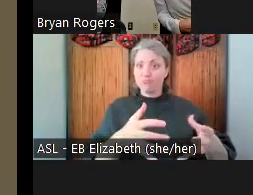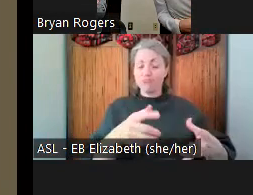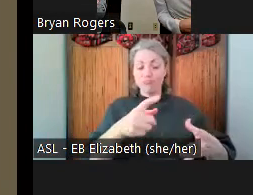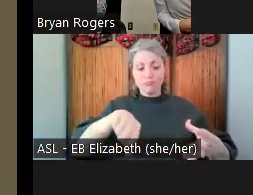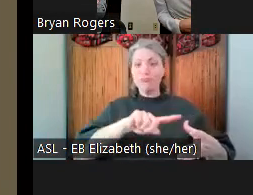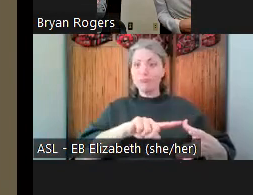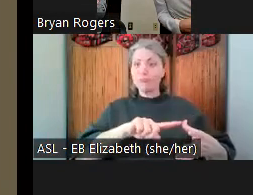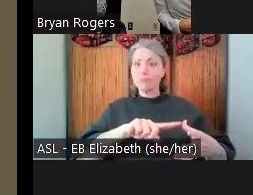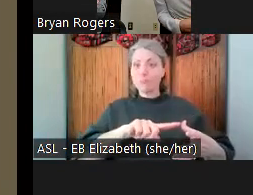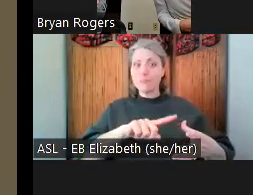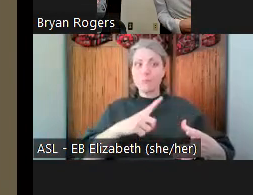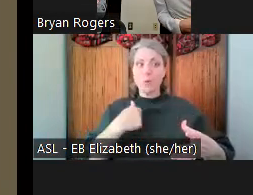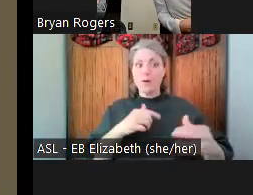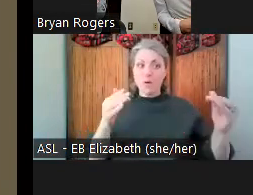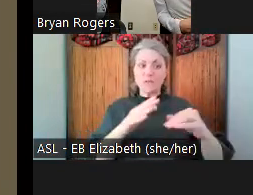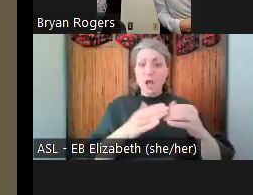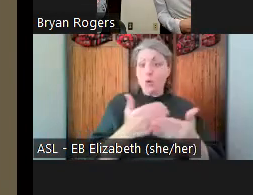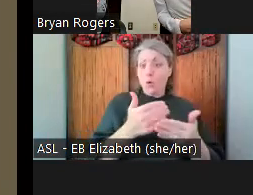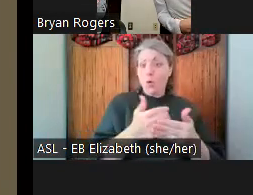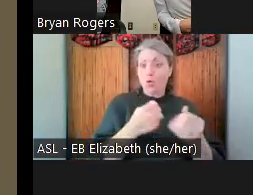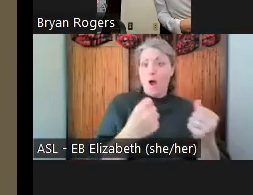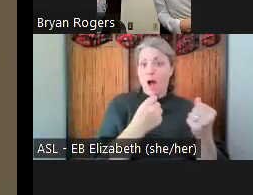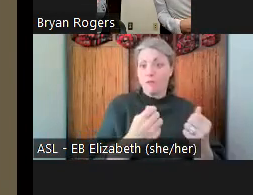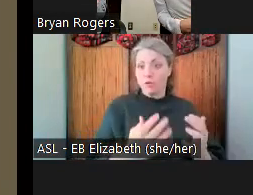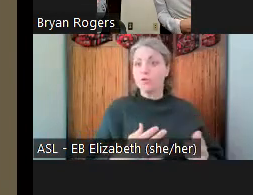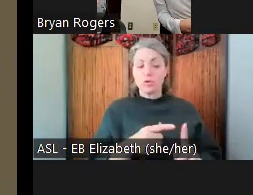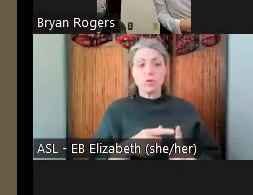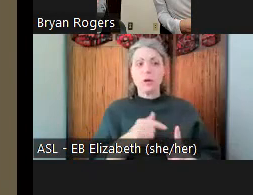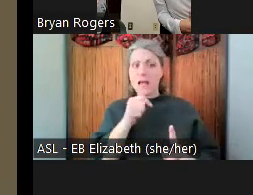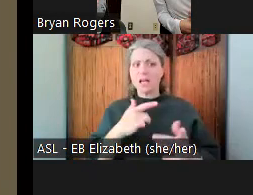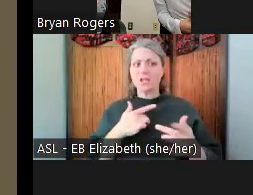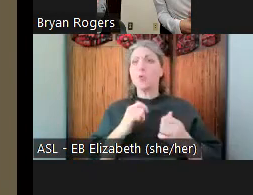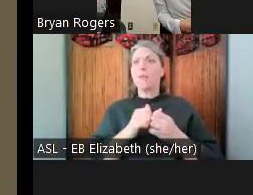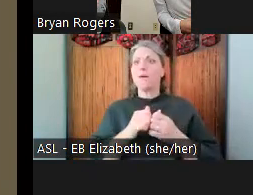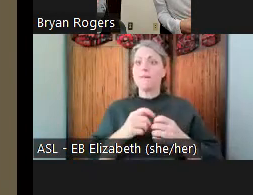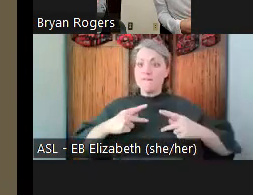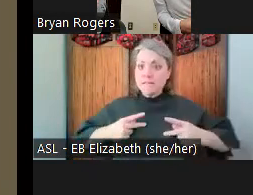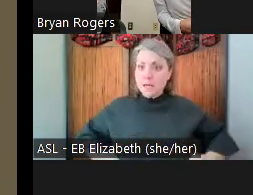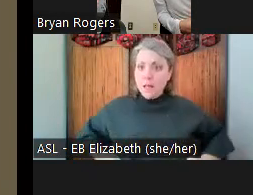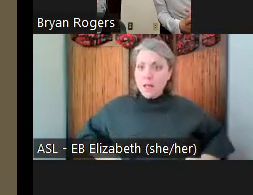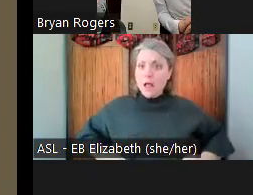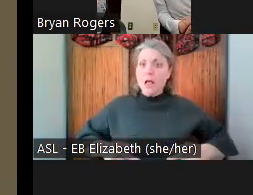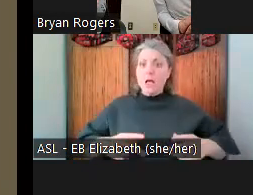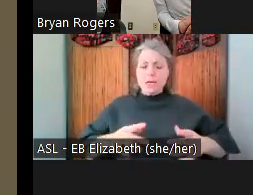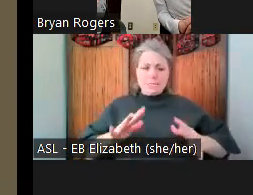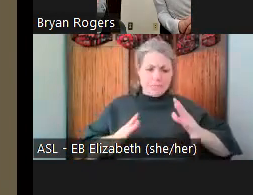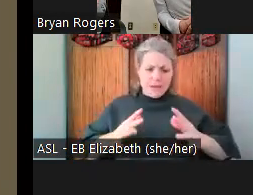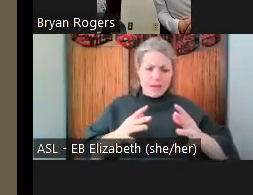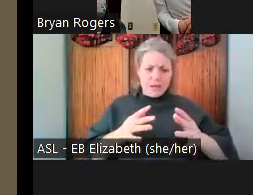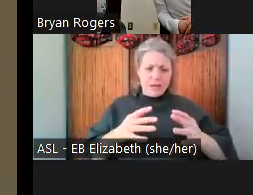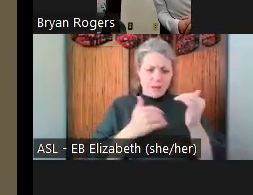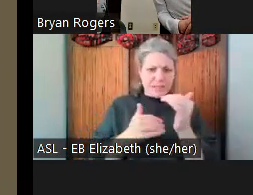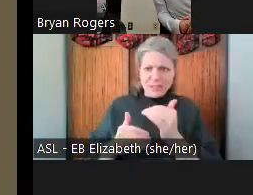we're not so much concerned with a lot of the physical factors as much as we are that cognition.